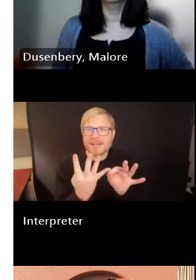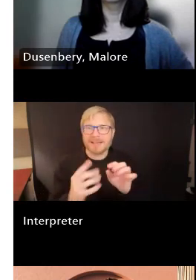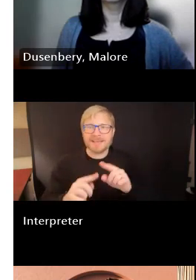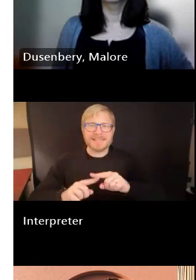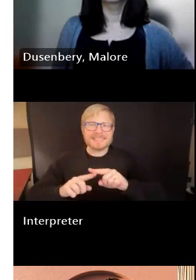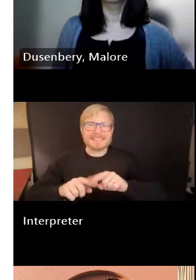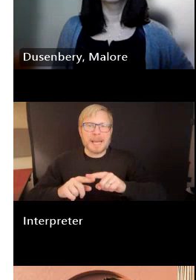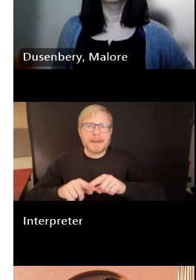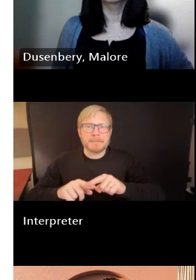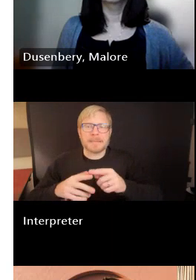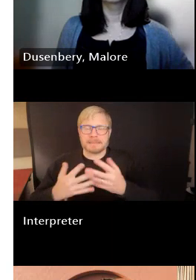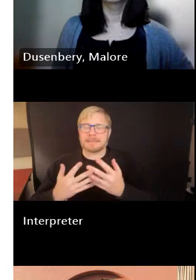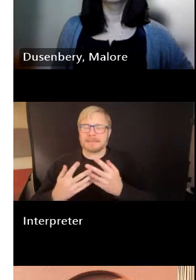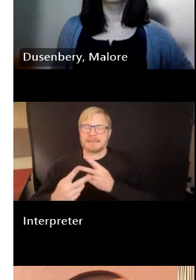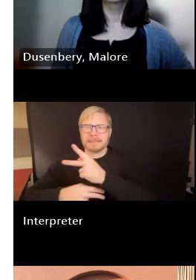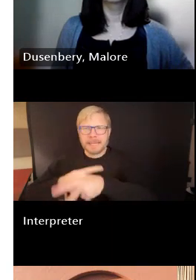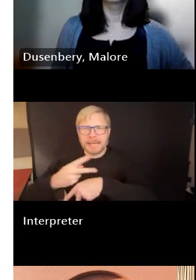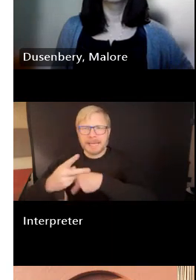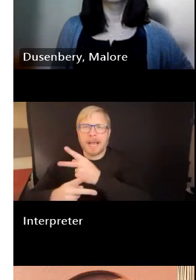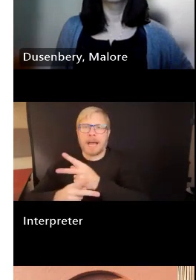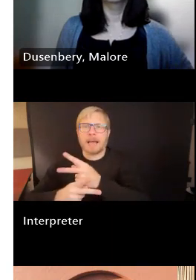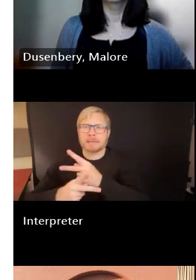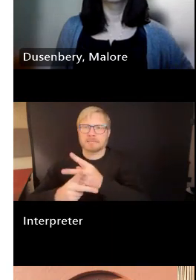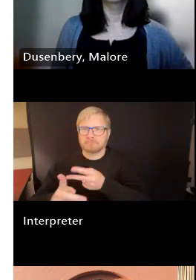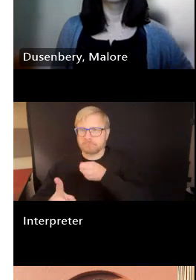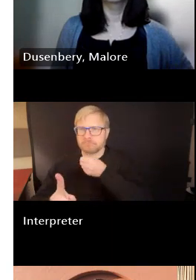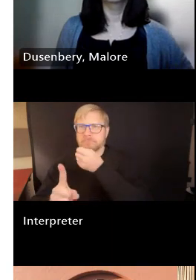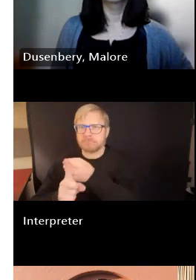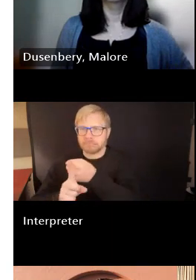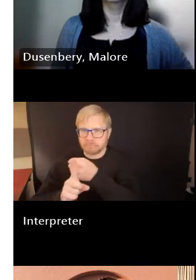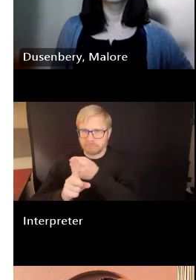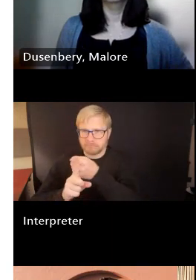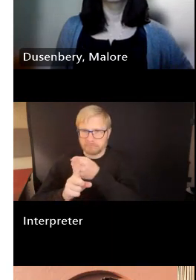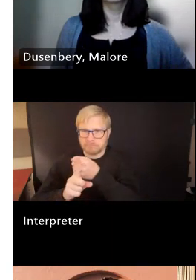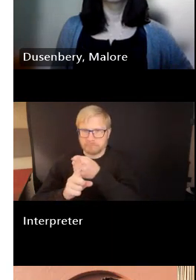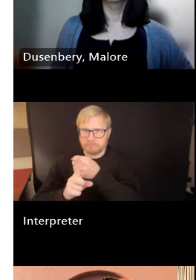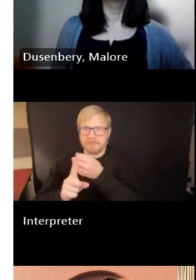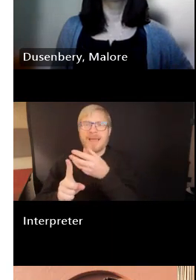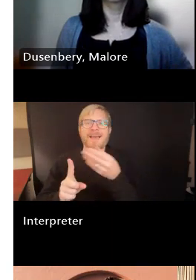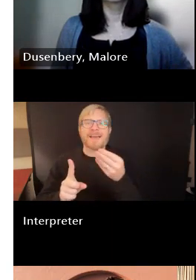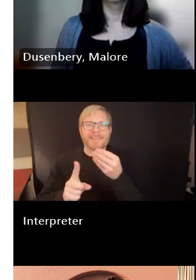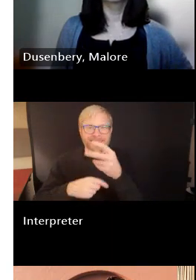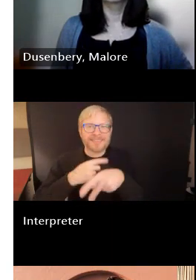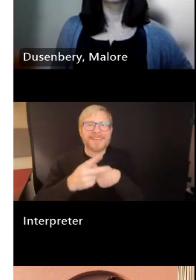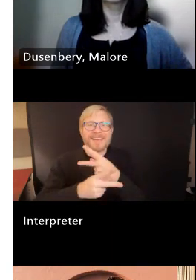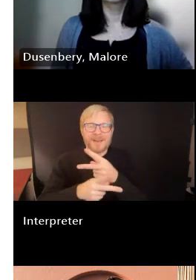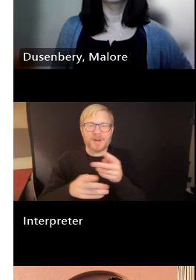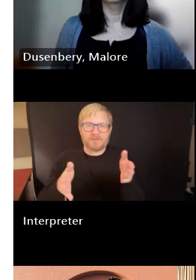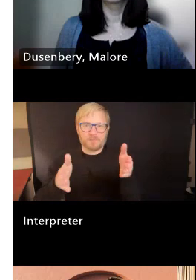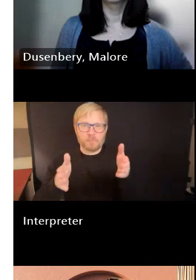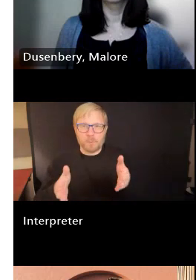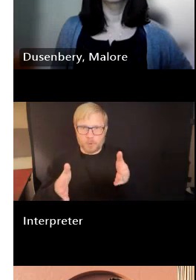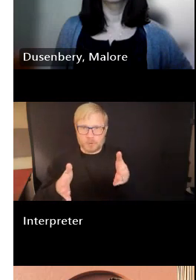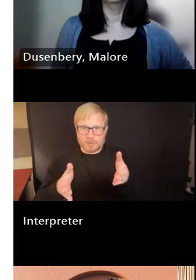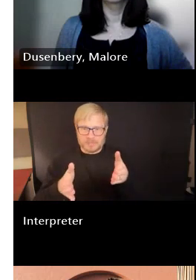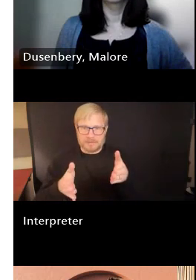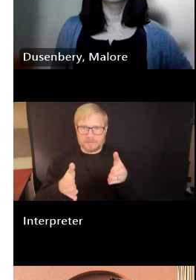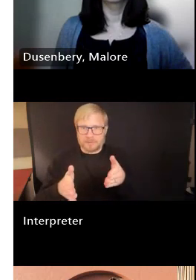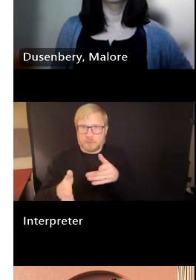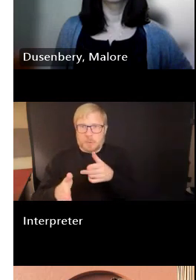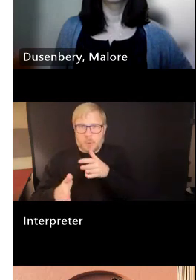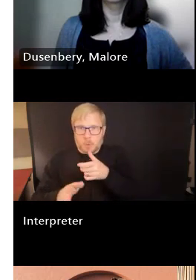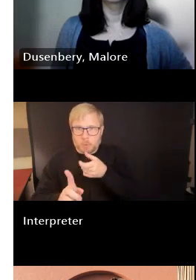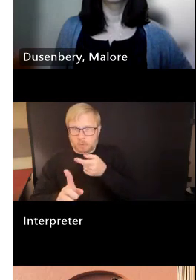of, it's like the type of violence and the type of person who's using violence. And